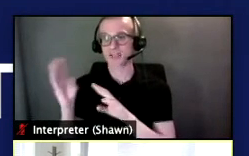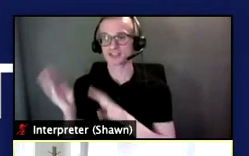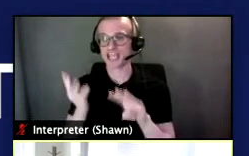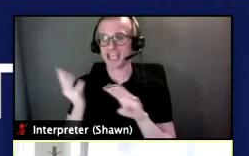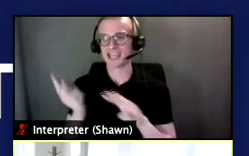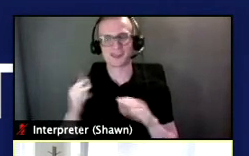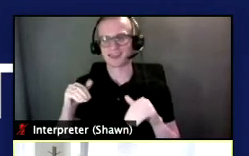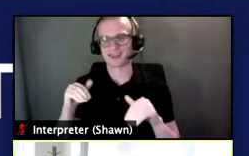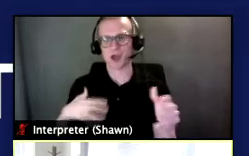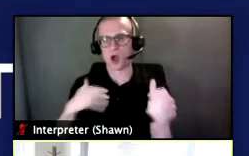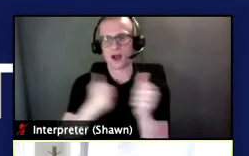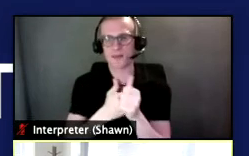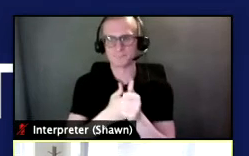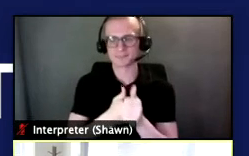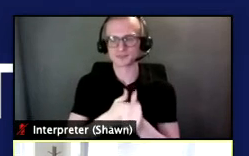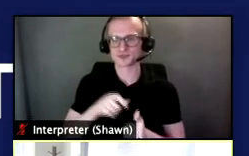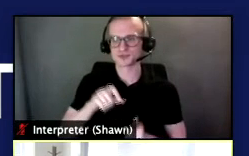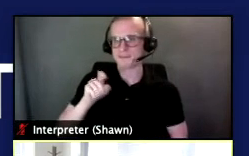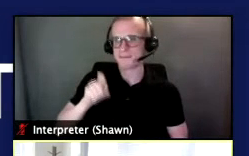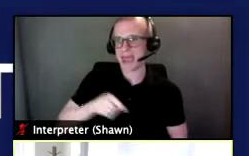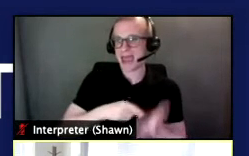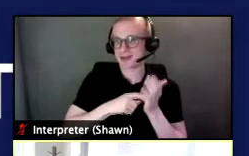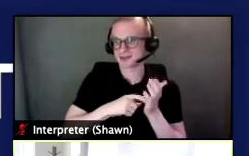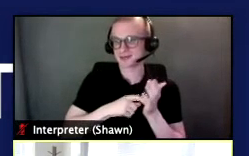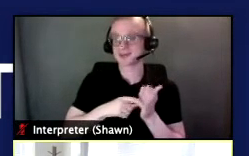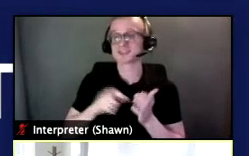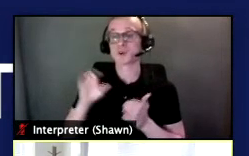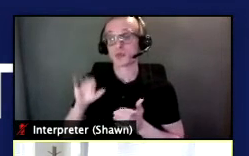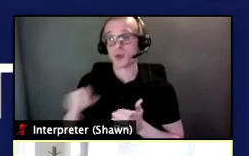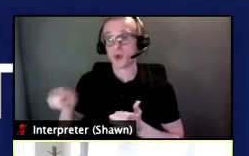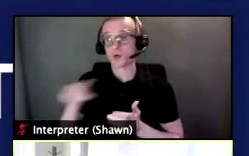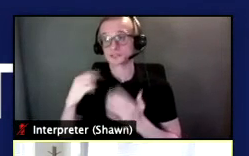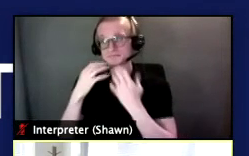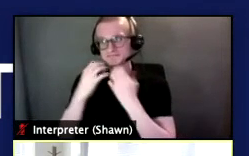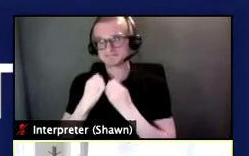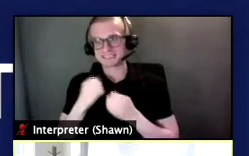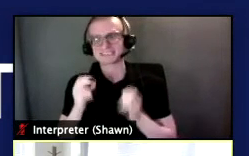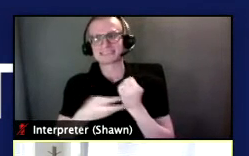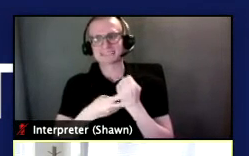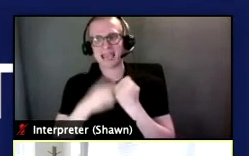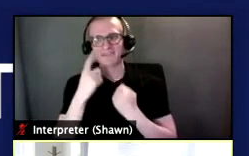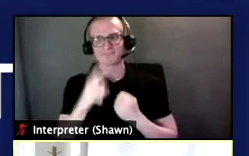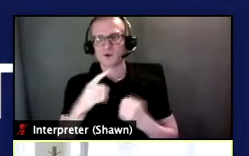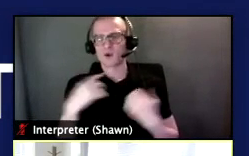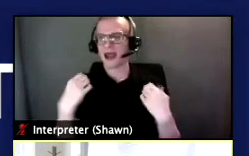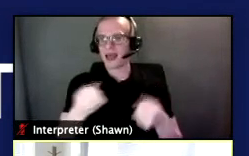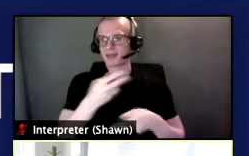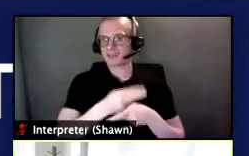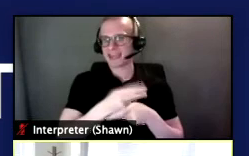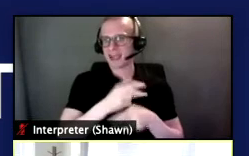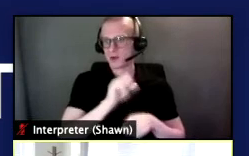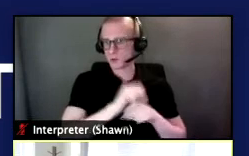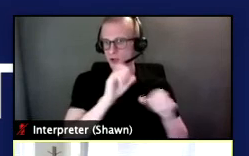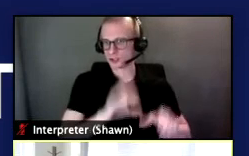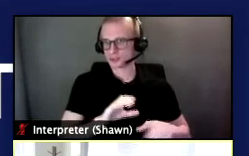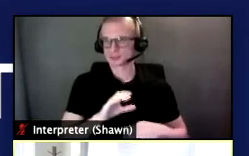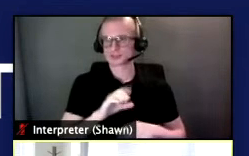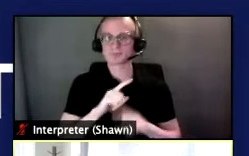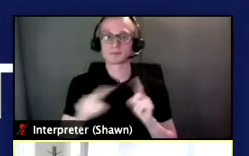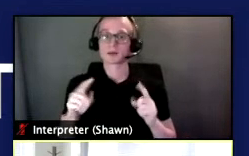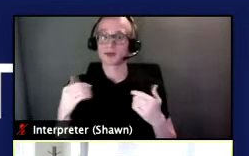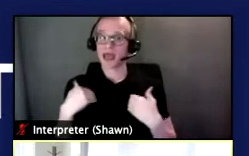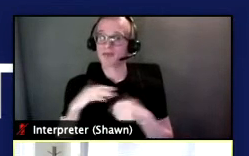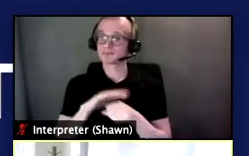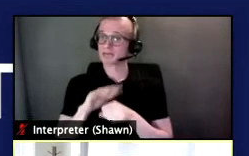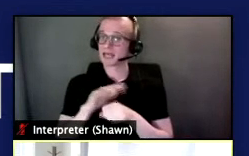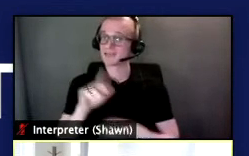demand. We're saving those for healthcare workers, but we do have a lot of the KN95s, which we have tested in our